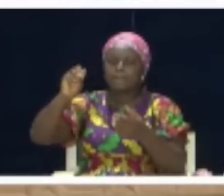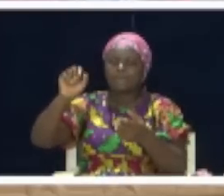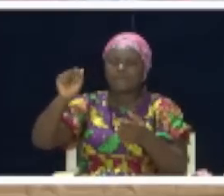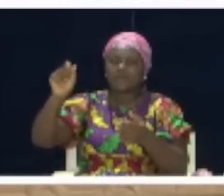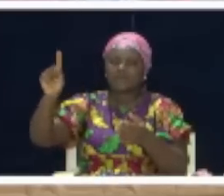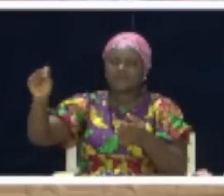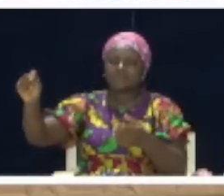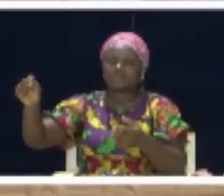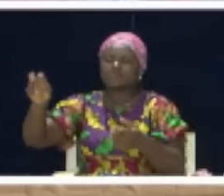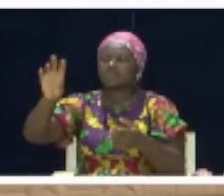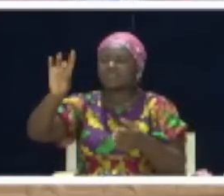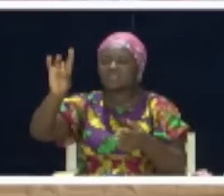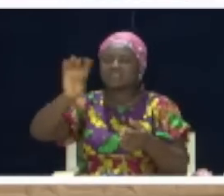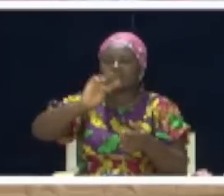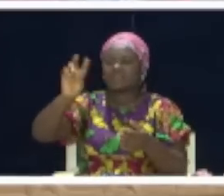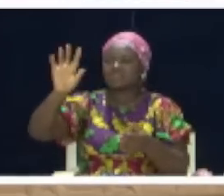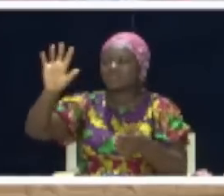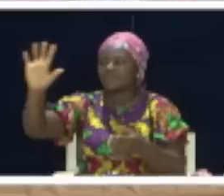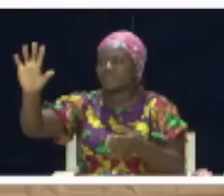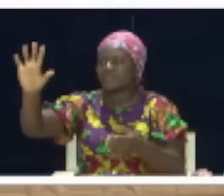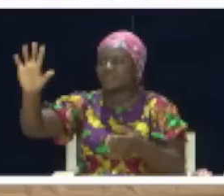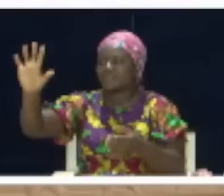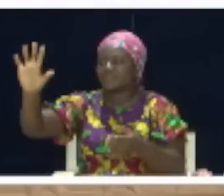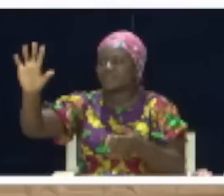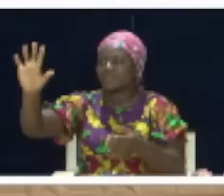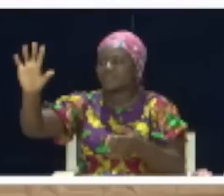Matthew 8:5-13, when the